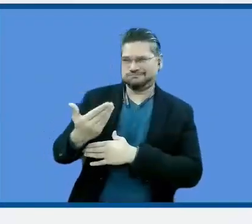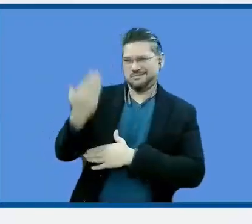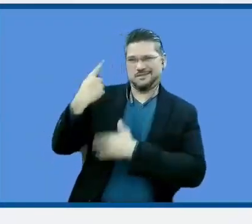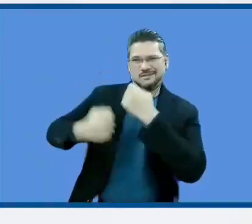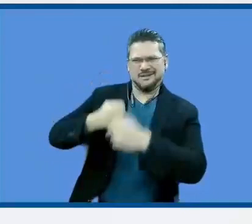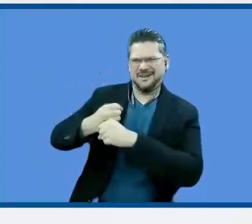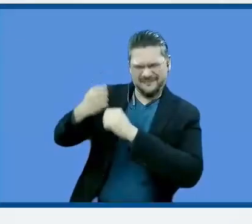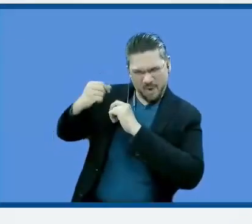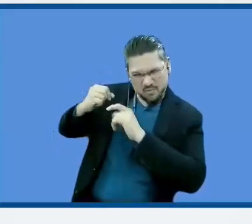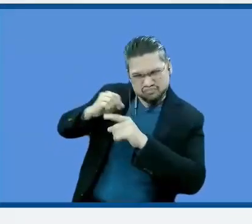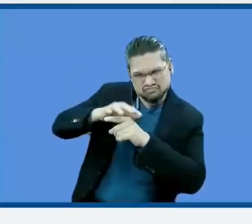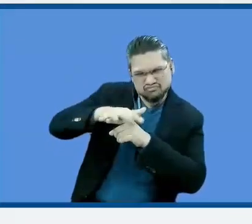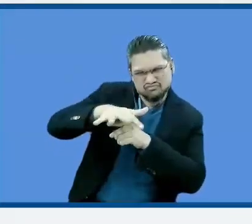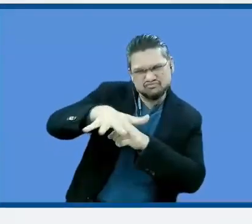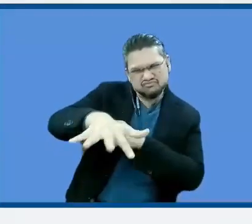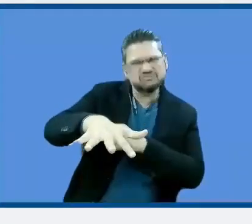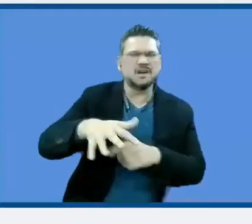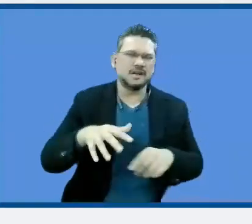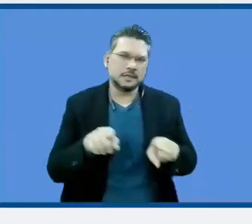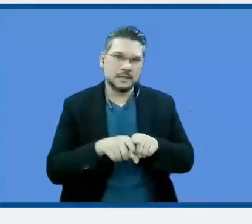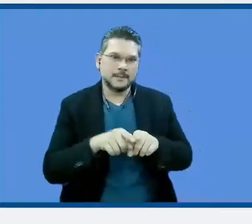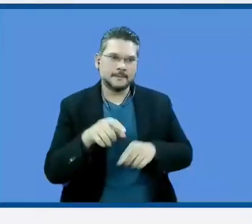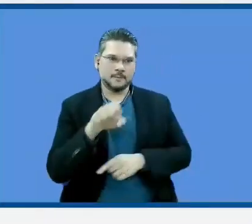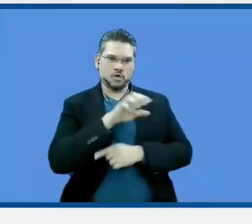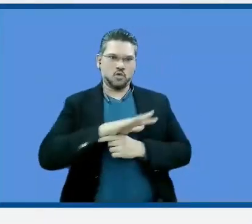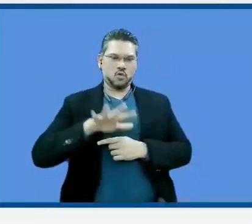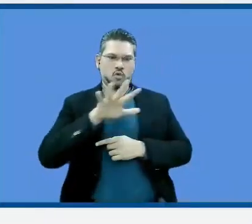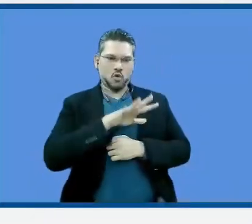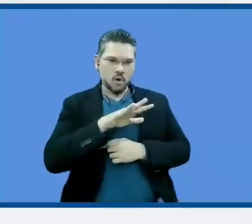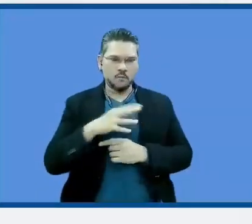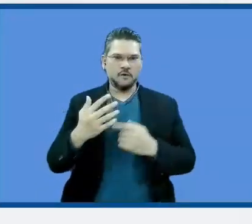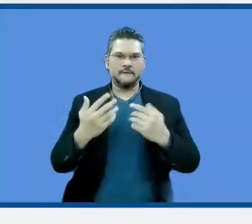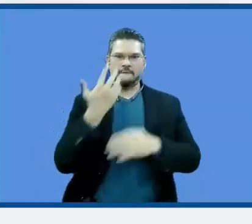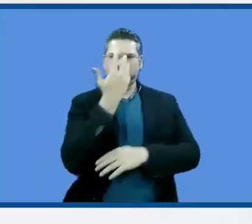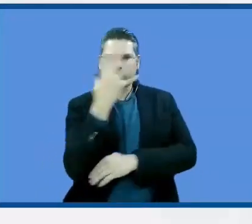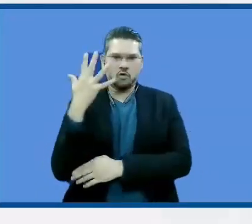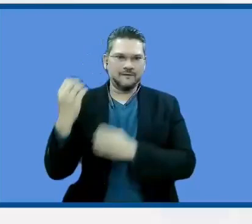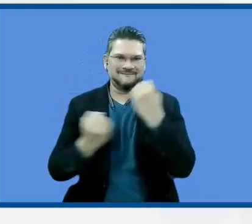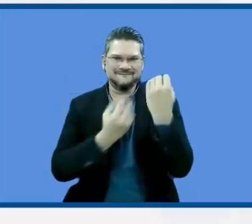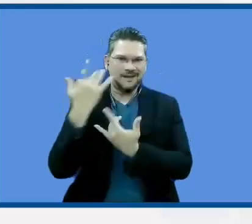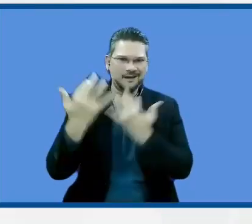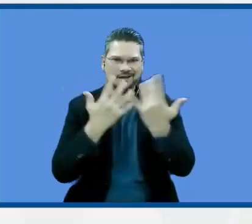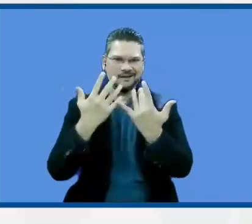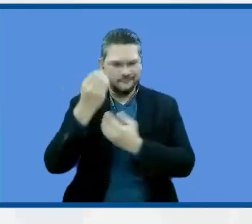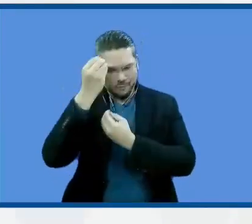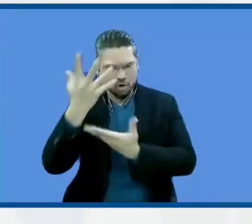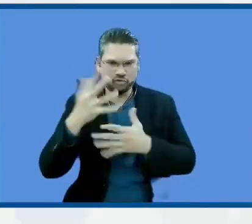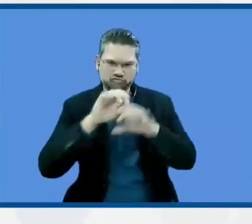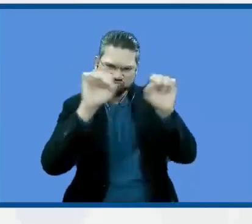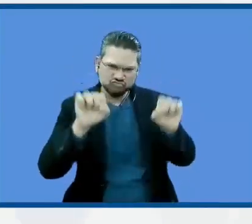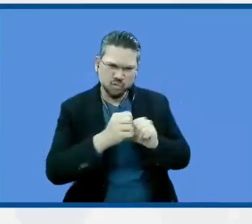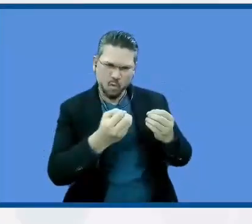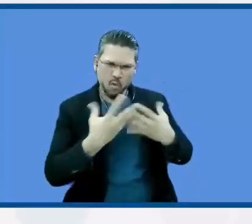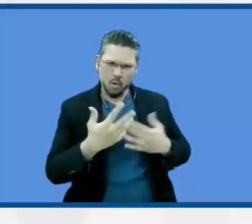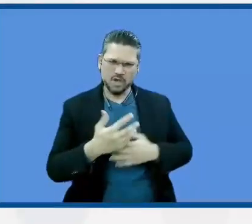our scientific source, which is the European Forest Fire Information System, more than 660,000 hectares had burned in the European